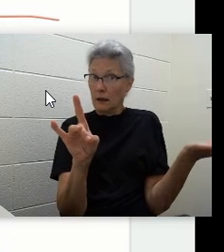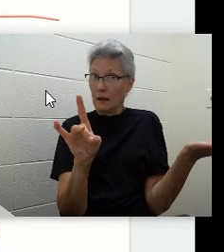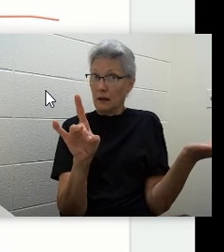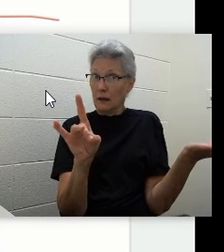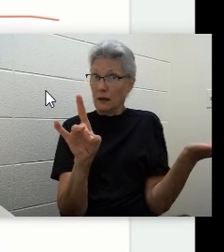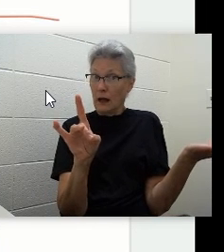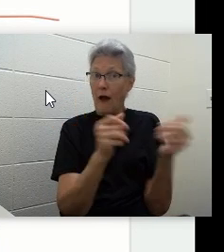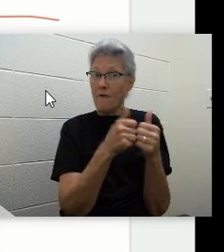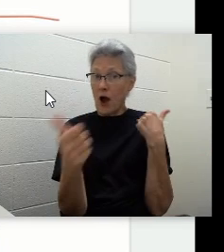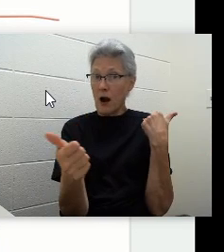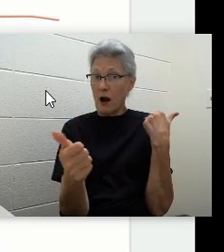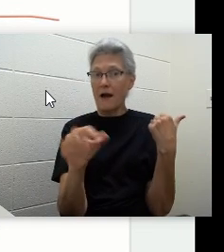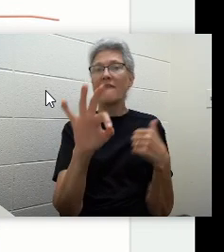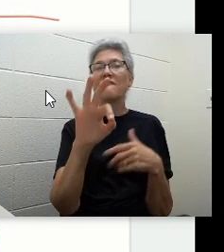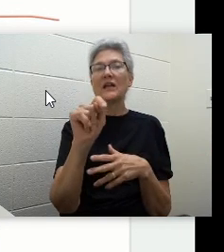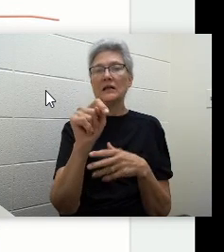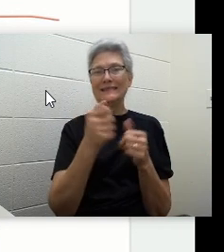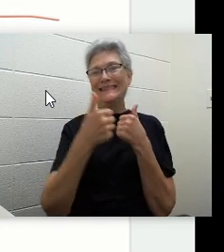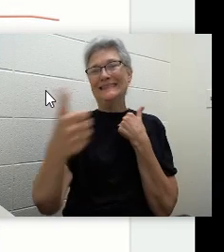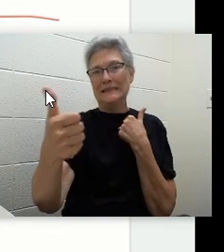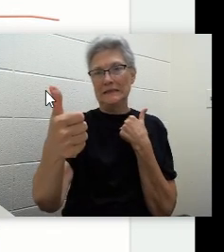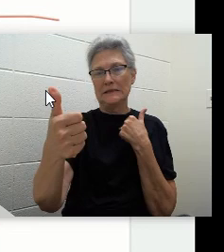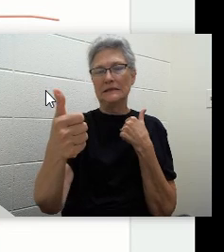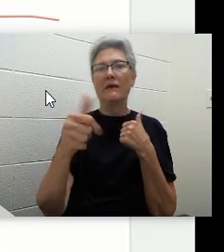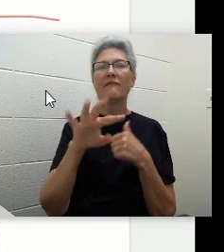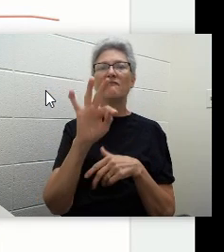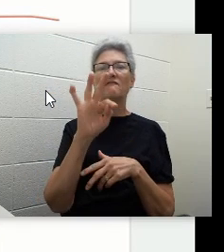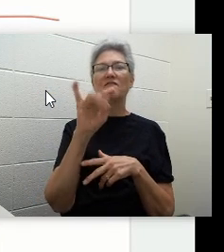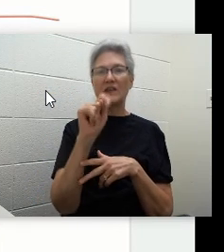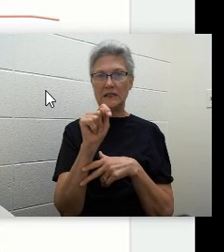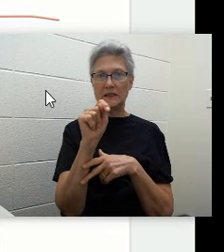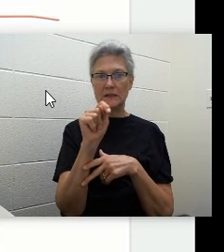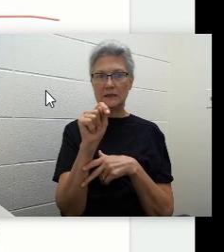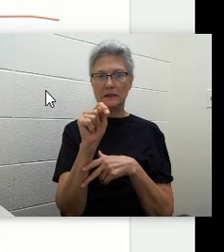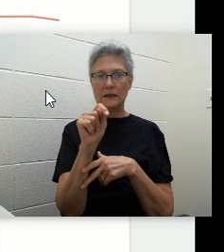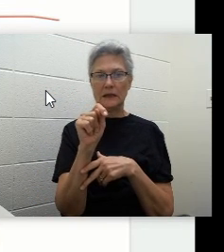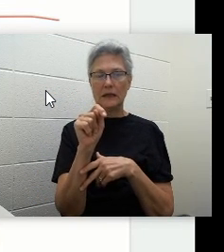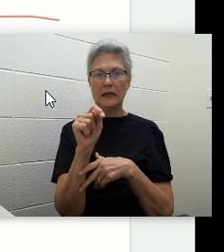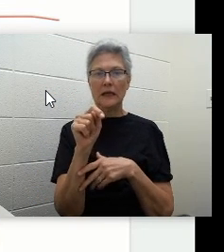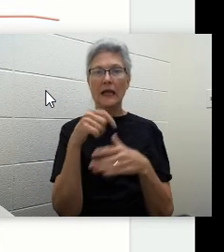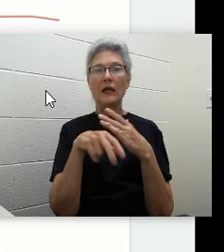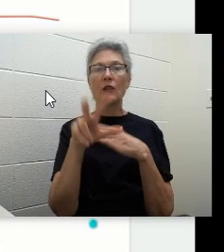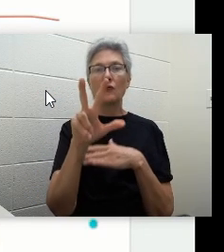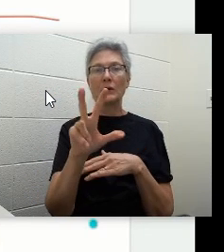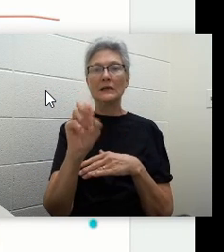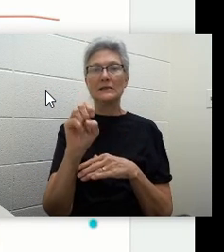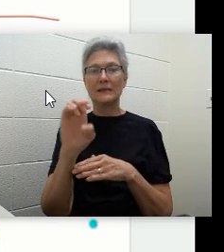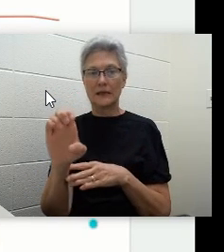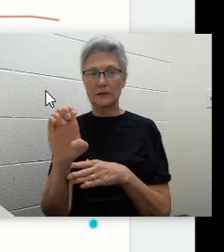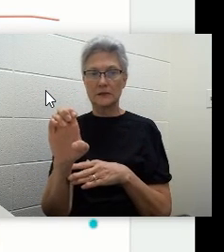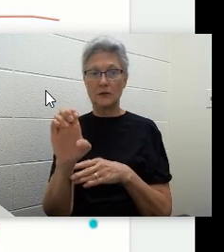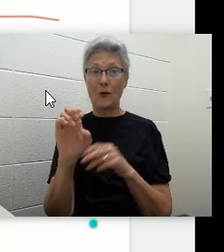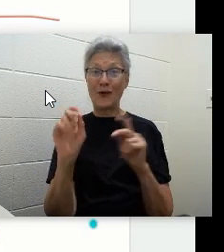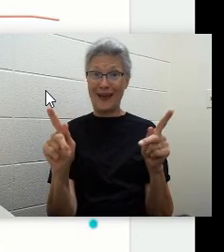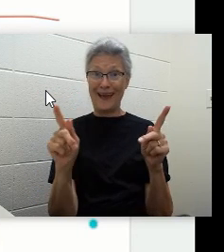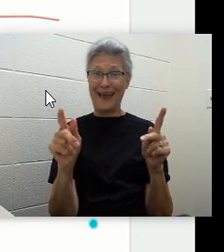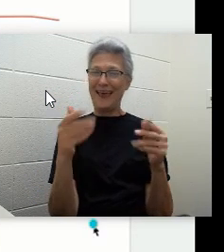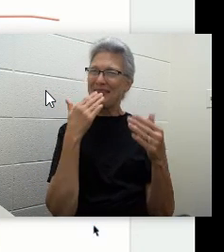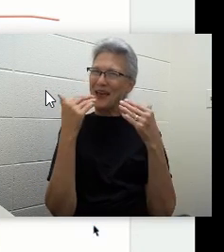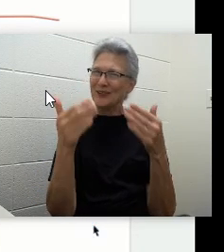How far? So we're talking about distance, feet. 108 feet in 3 seconds. All right, you